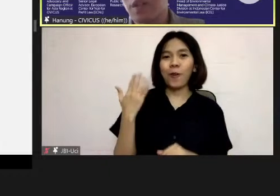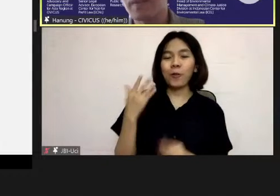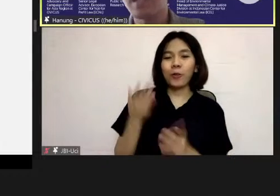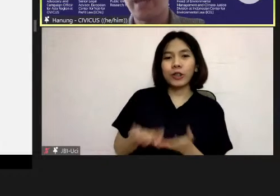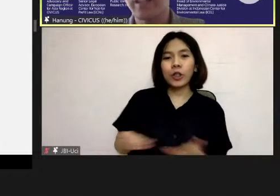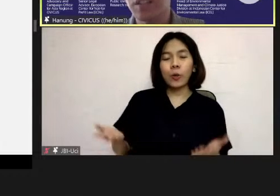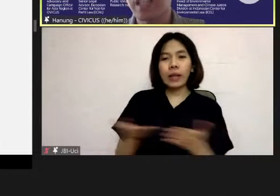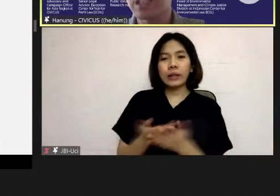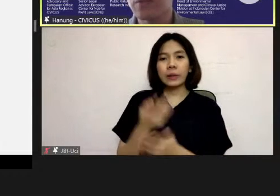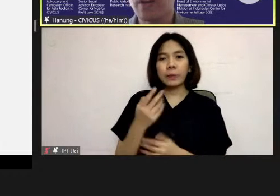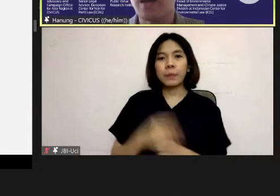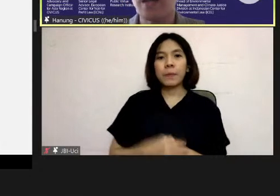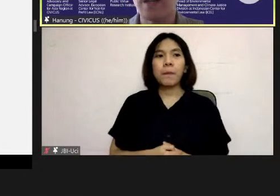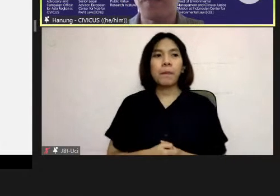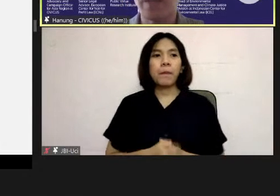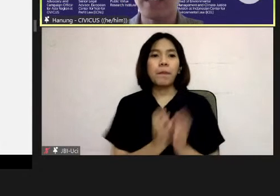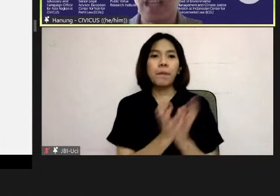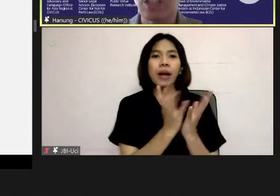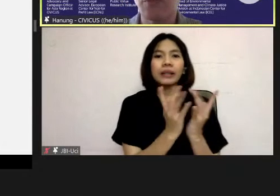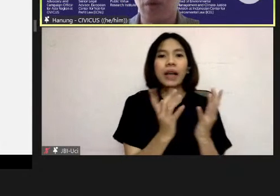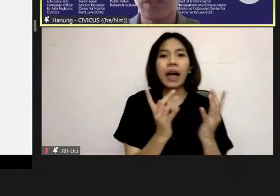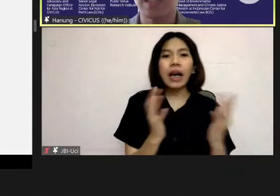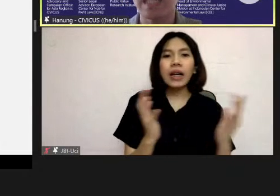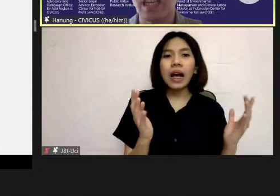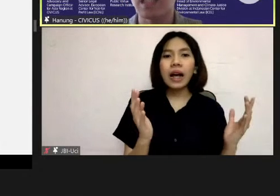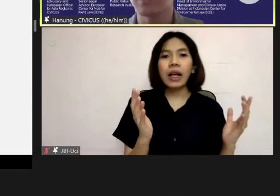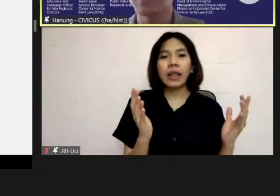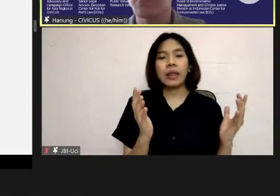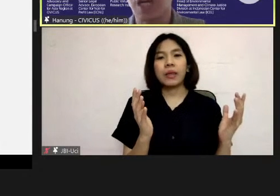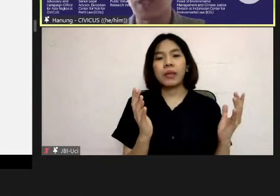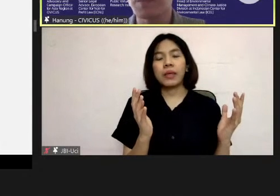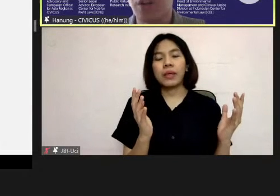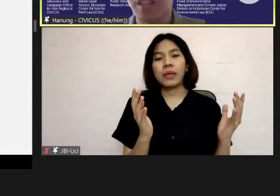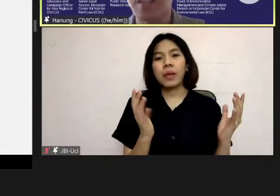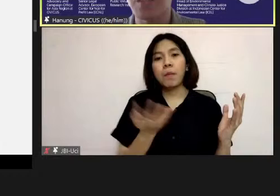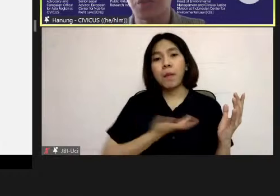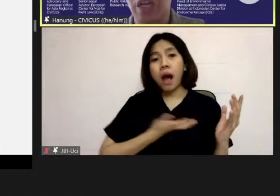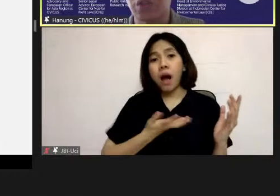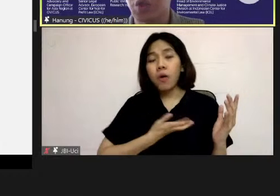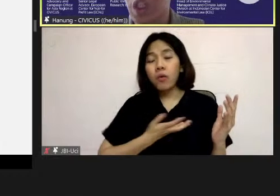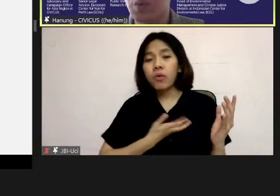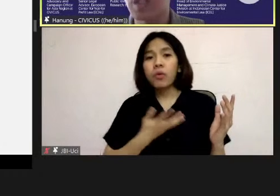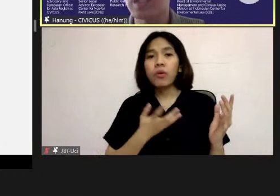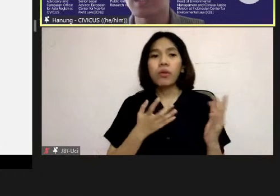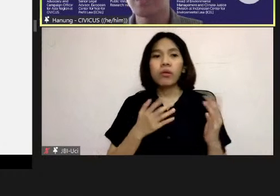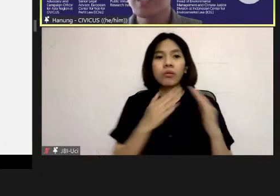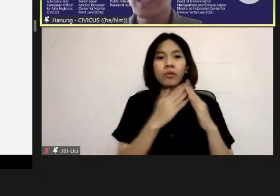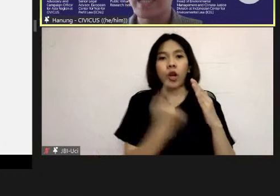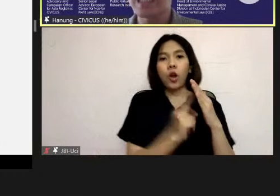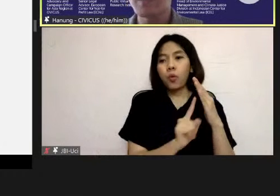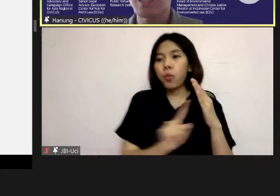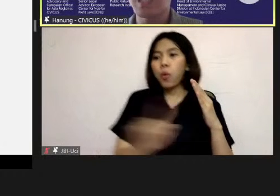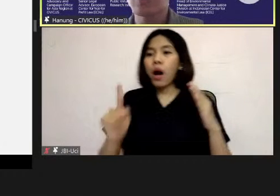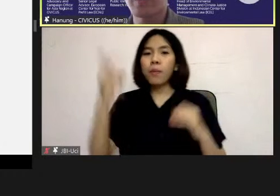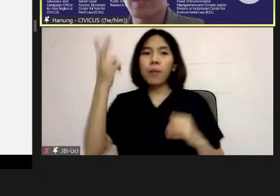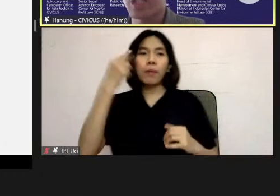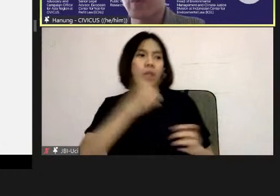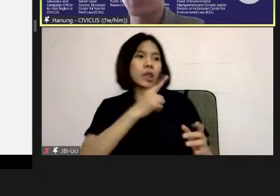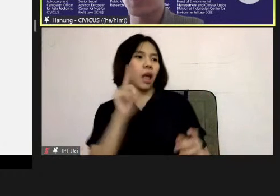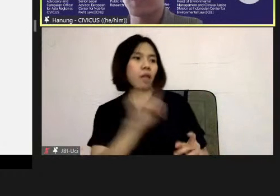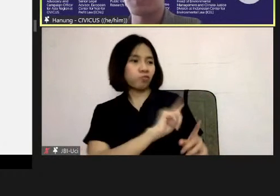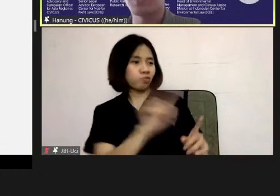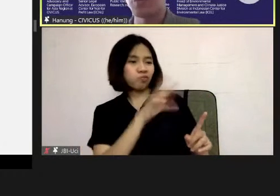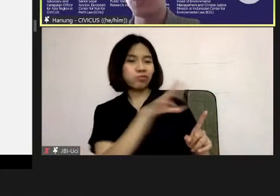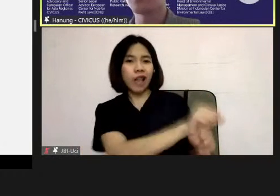our government exercised excessive force against farmers' protests in 2021. And similarly,